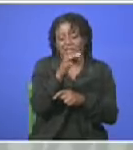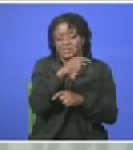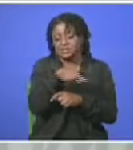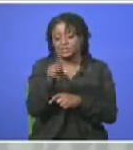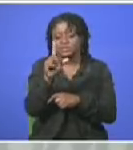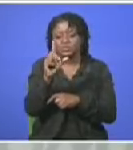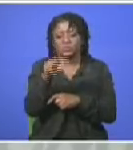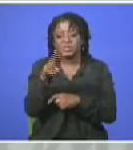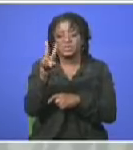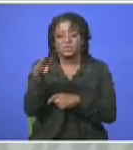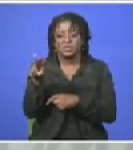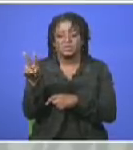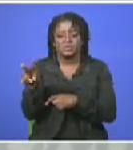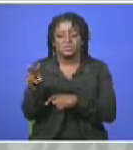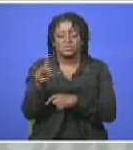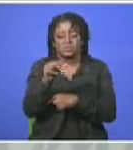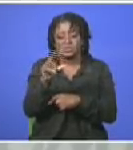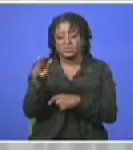2019-2022.